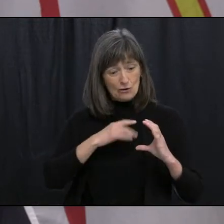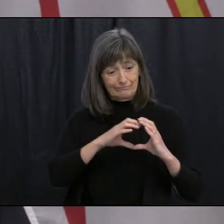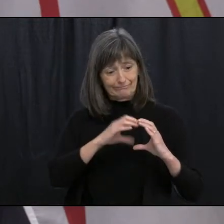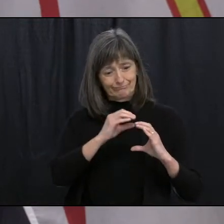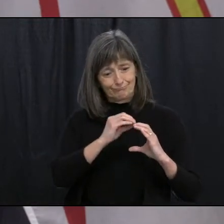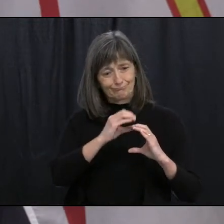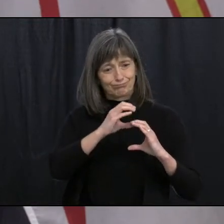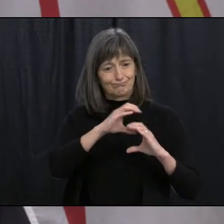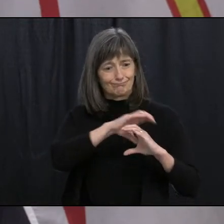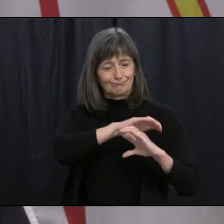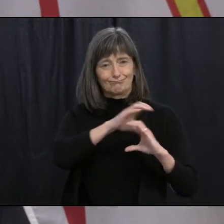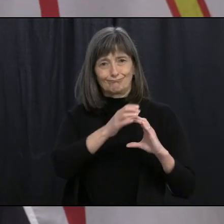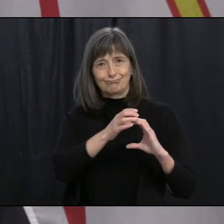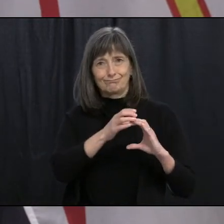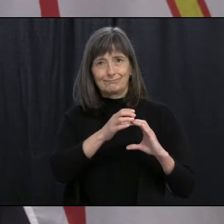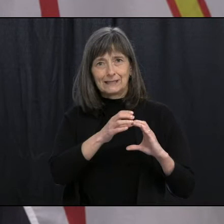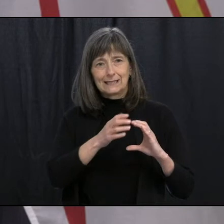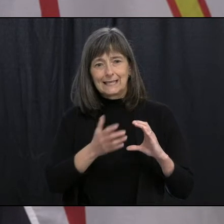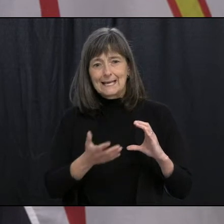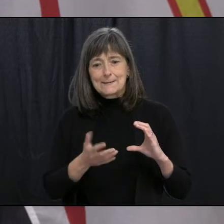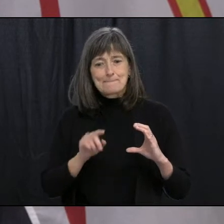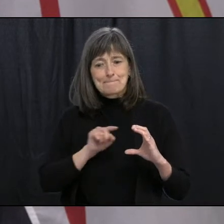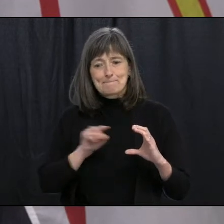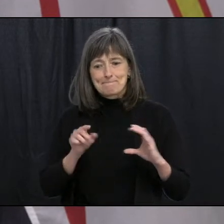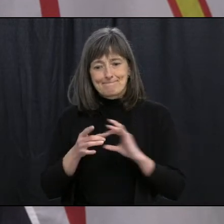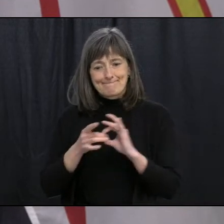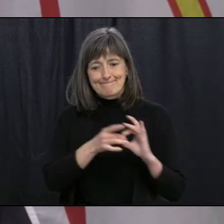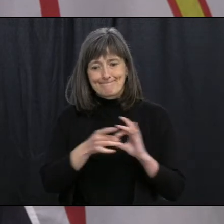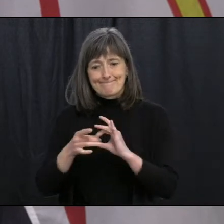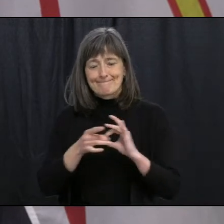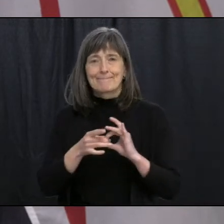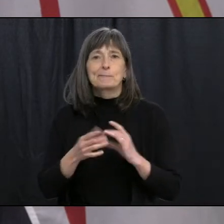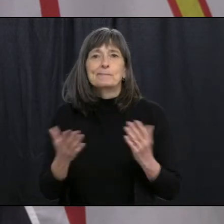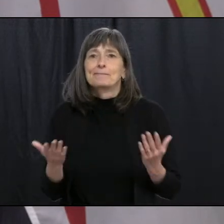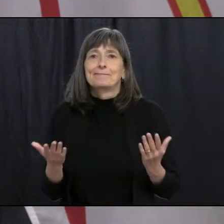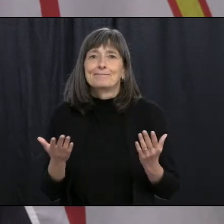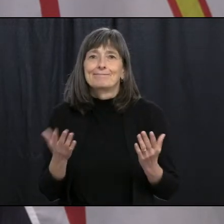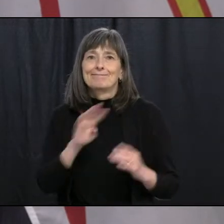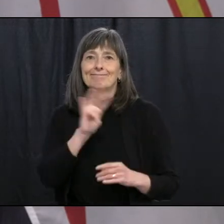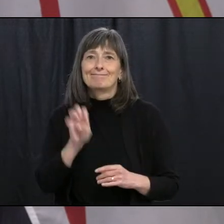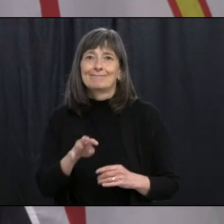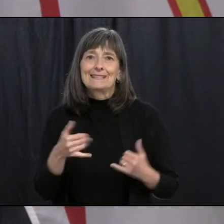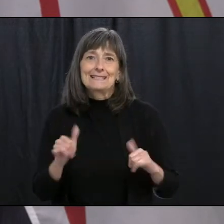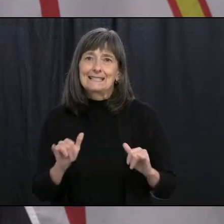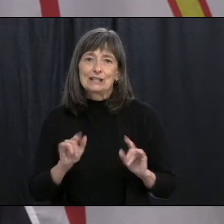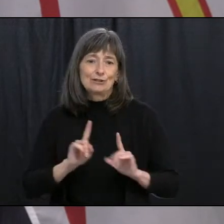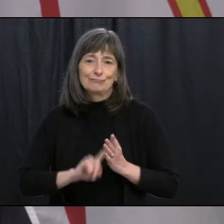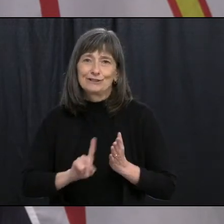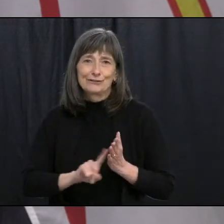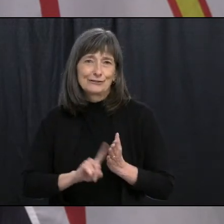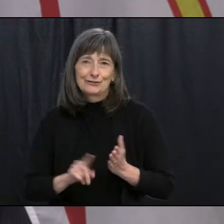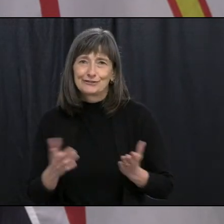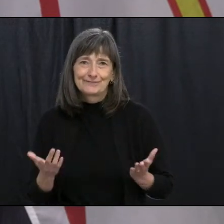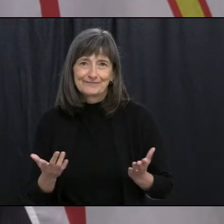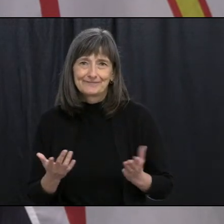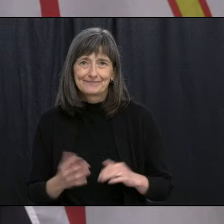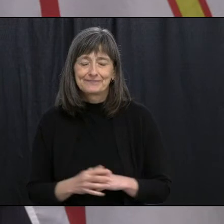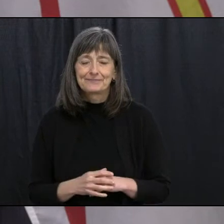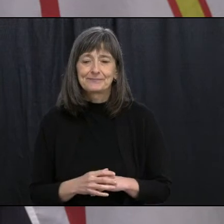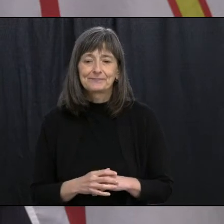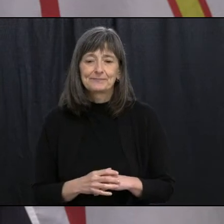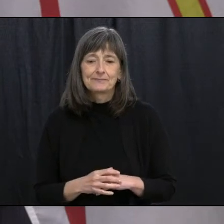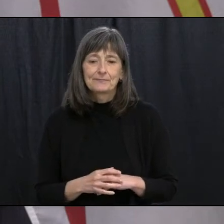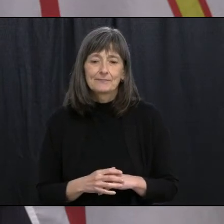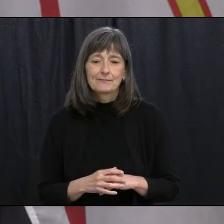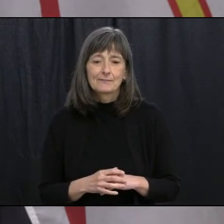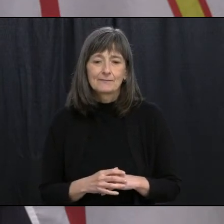actual inflammation? That question has not been answered at this time. What we know about this type